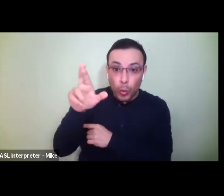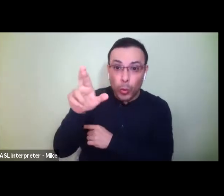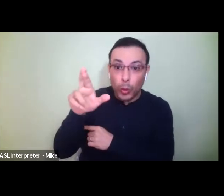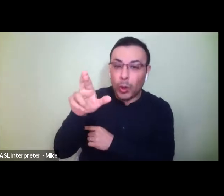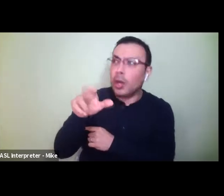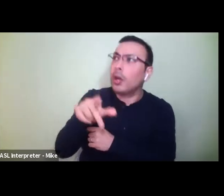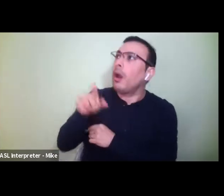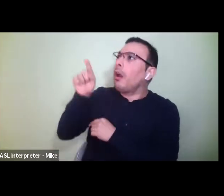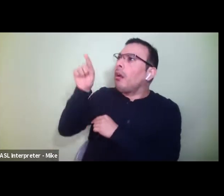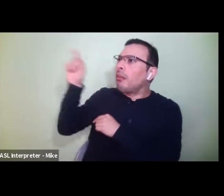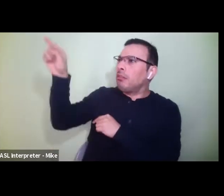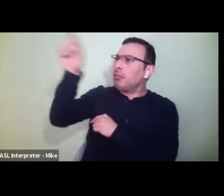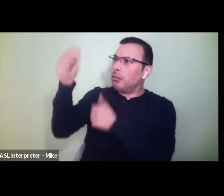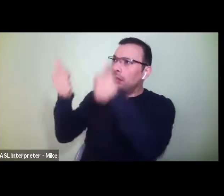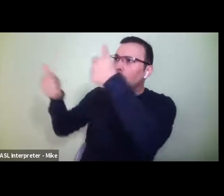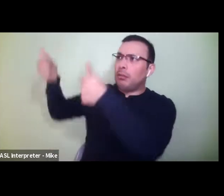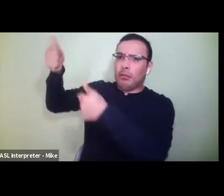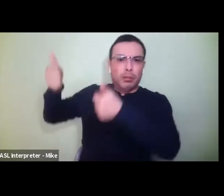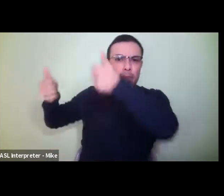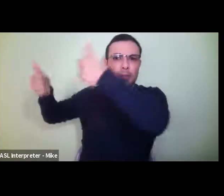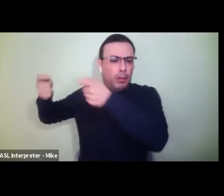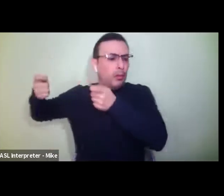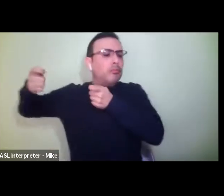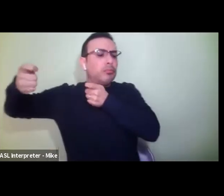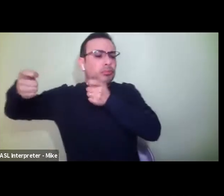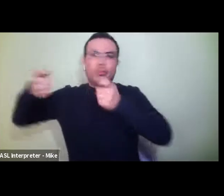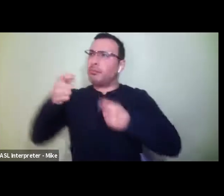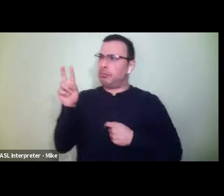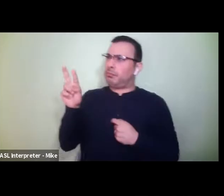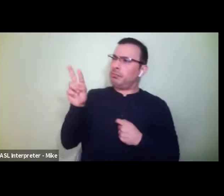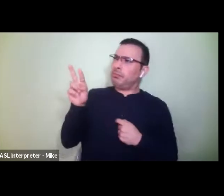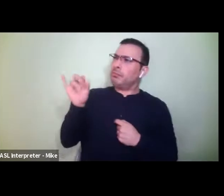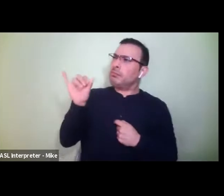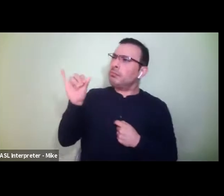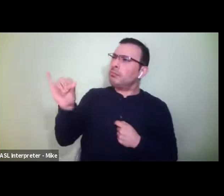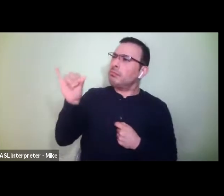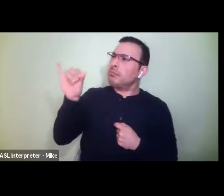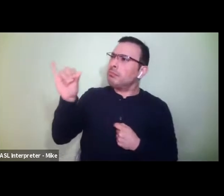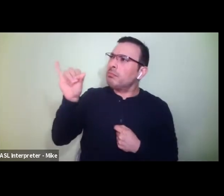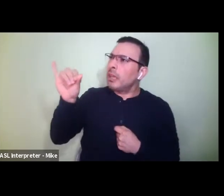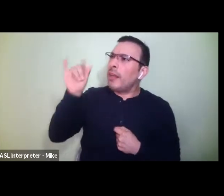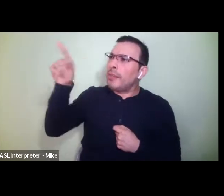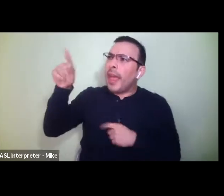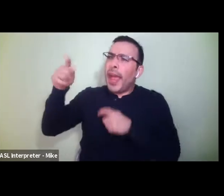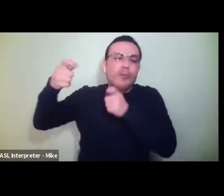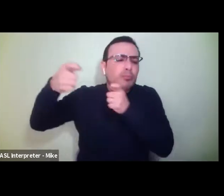in which all too many have fallen under the spell of ableist fairy tales